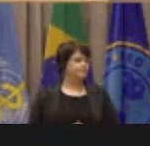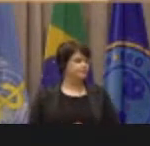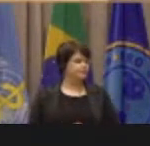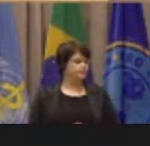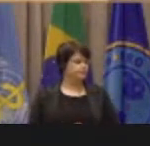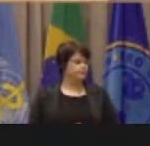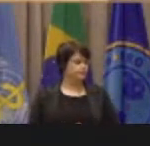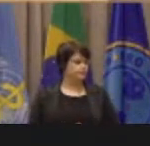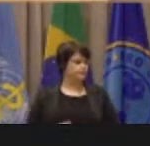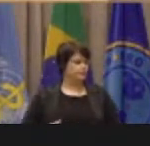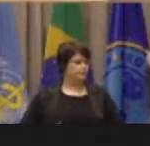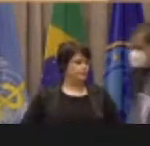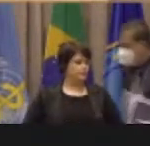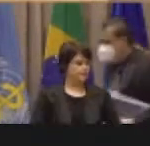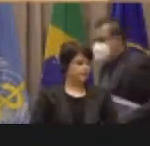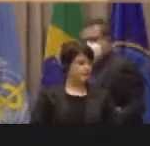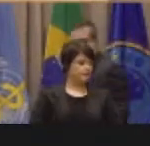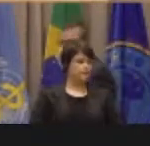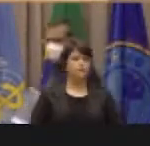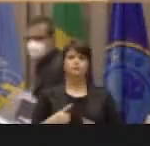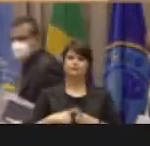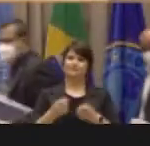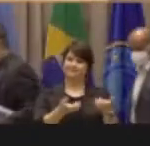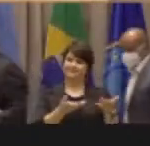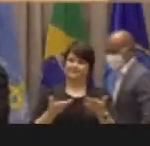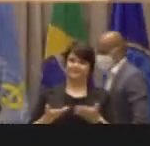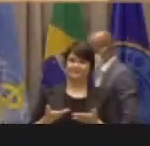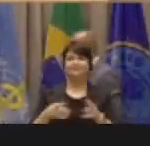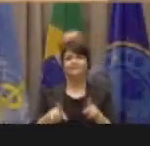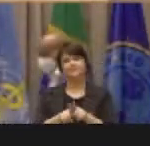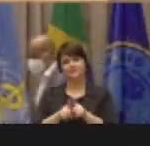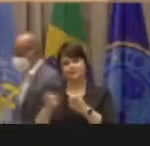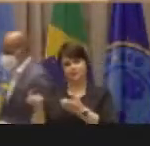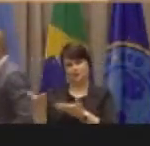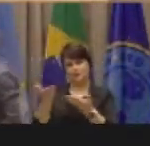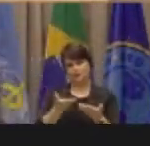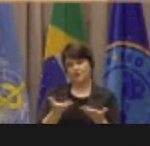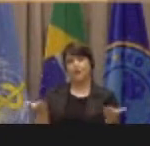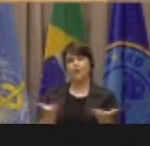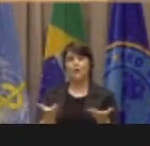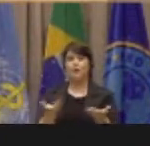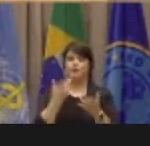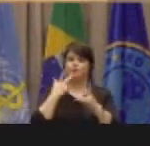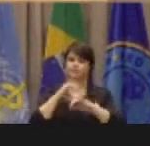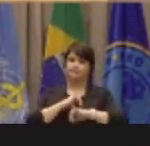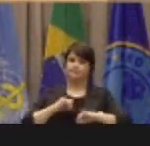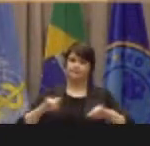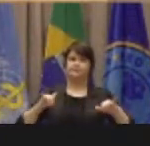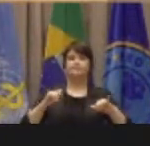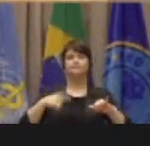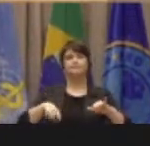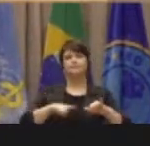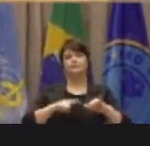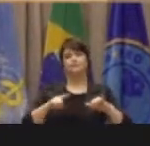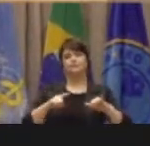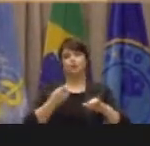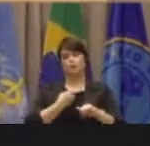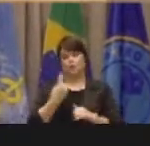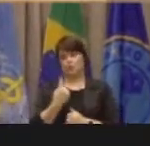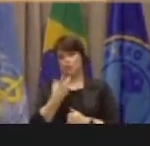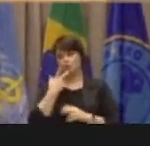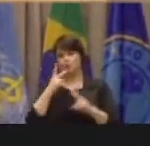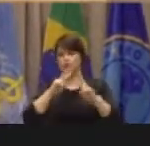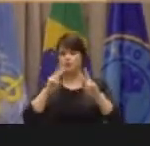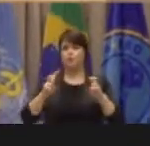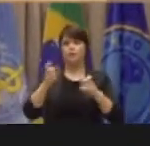Ludovic to remain because he's going to be the mediator for the next roundtable. Now I'm going to announce Roundtable